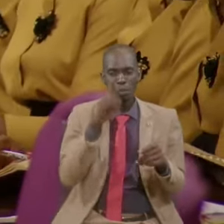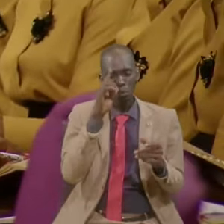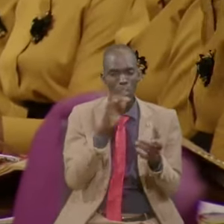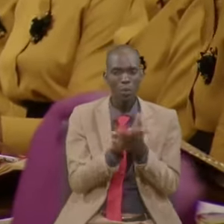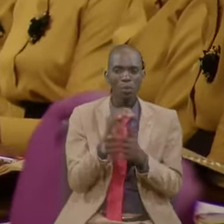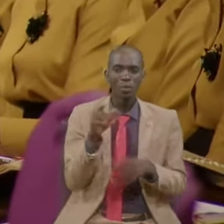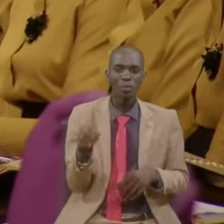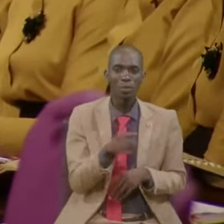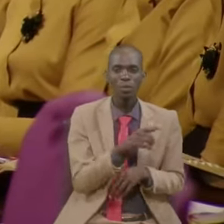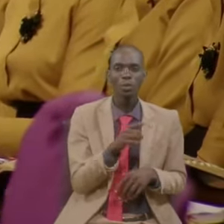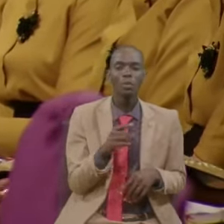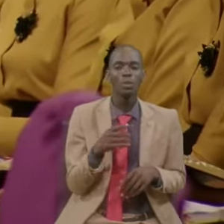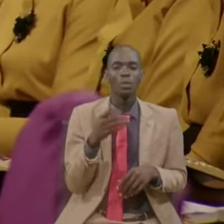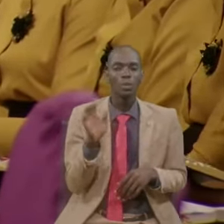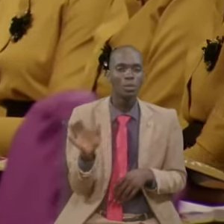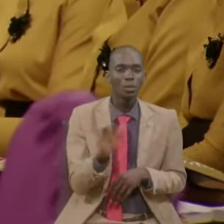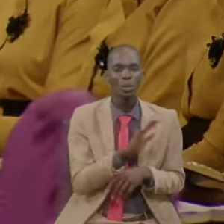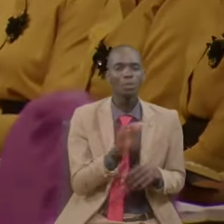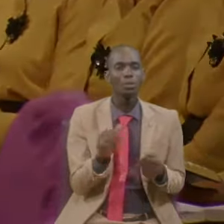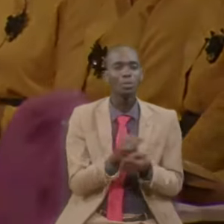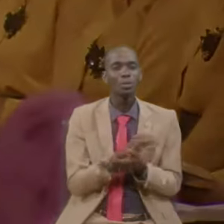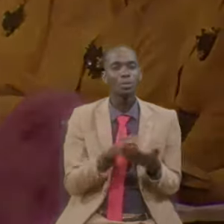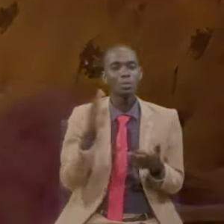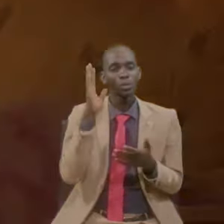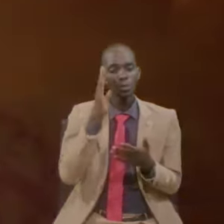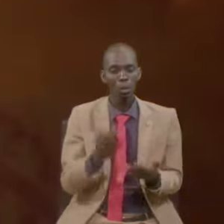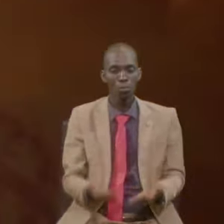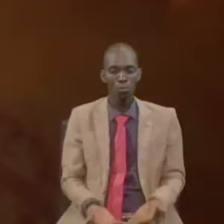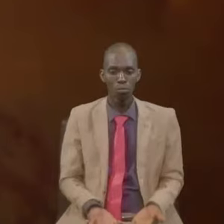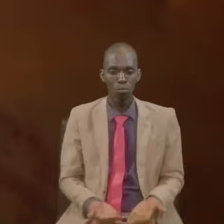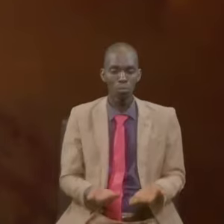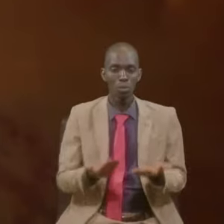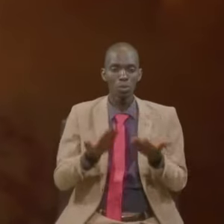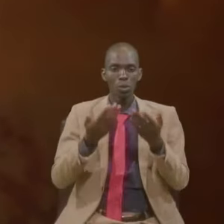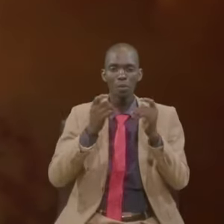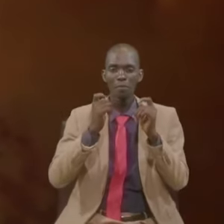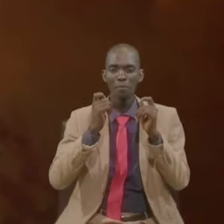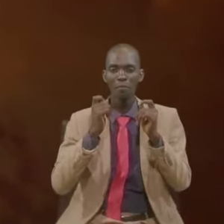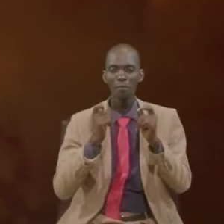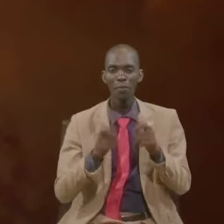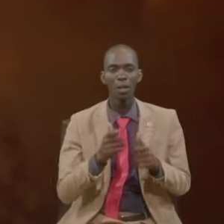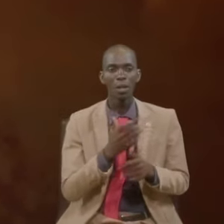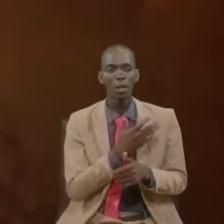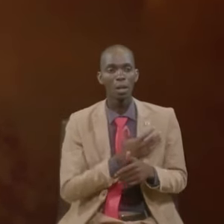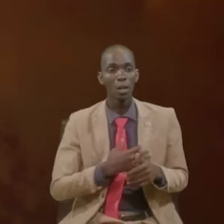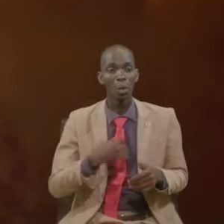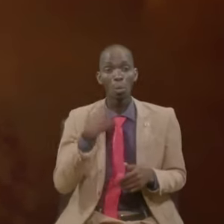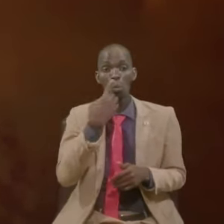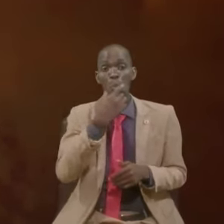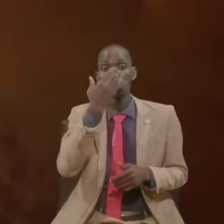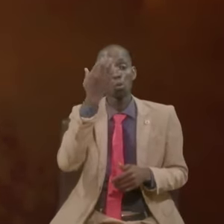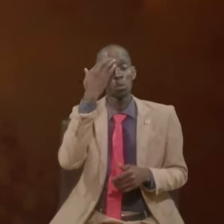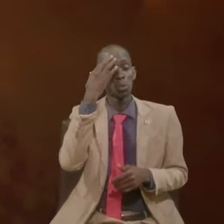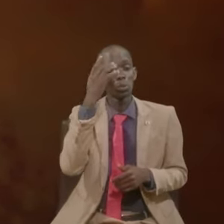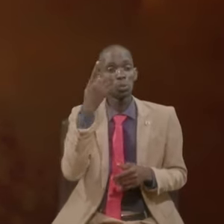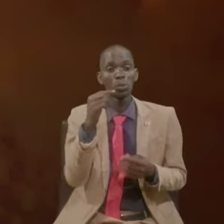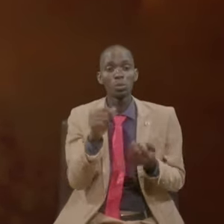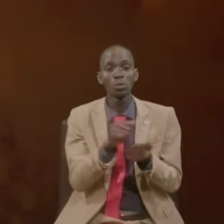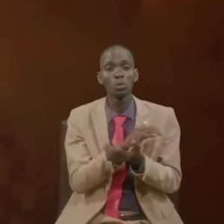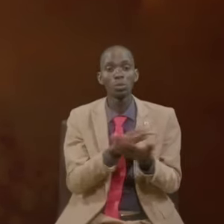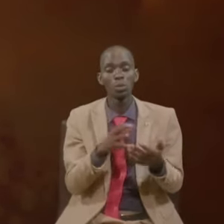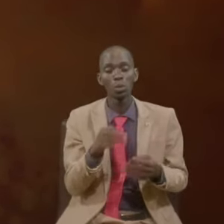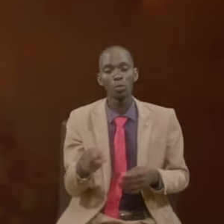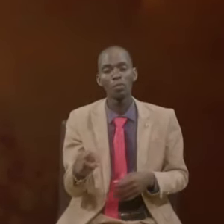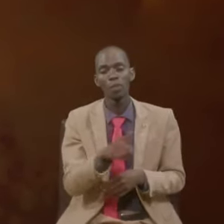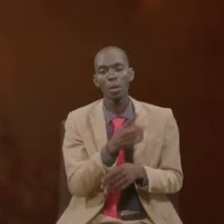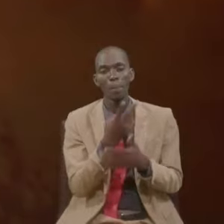their calamity shall rise suddenly, and who knoweth the ruin